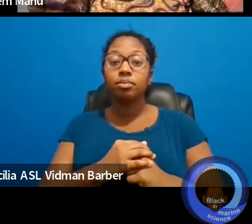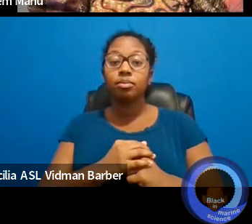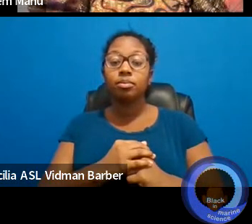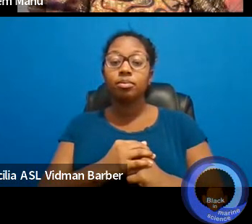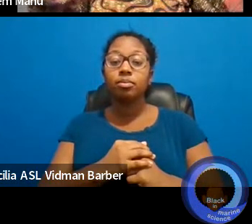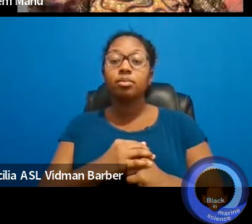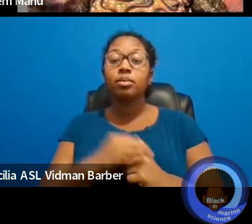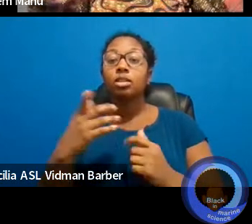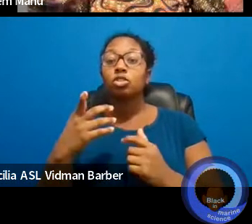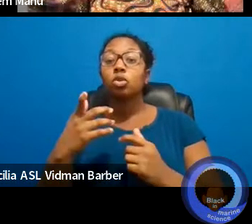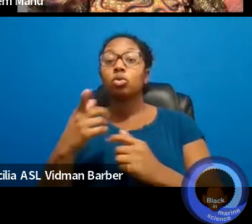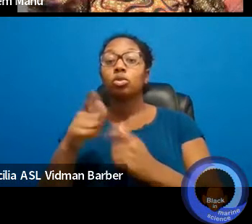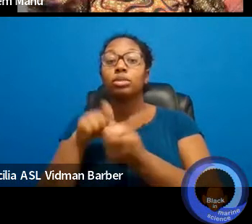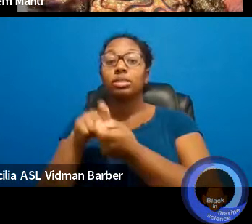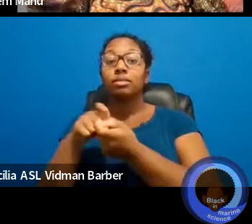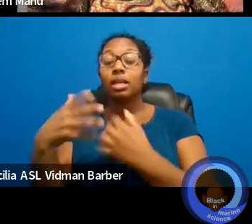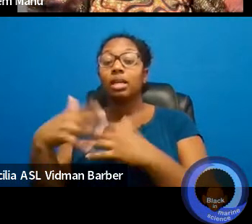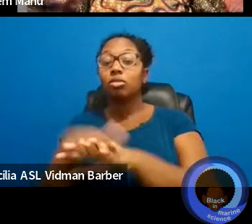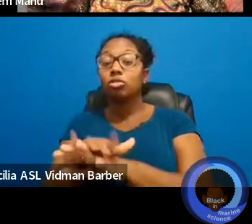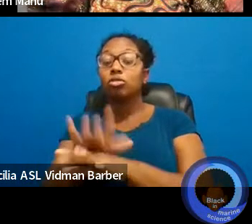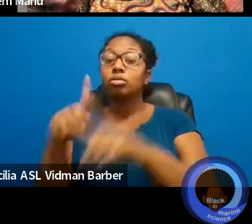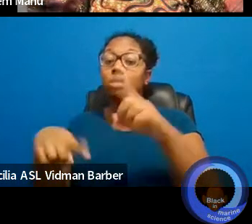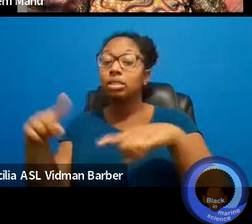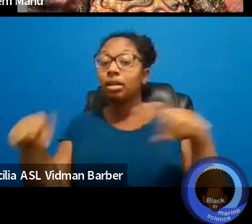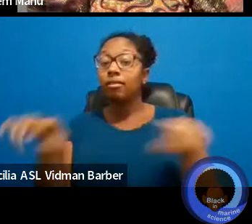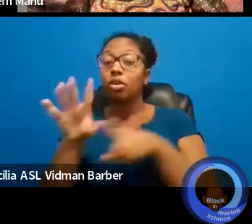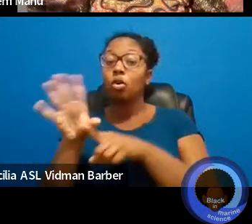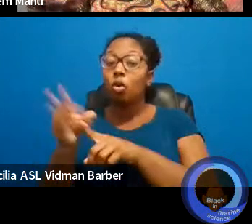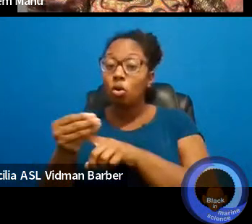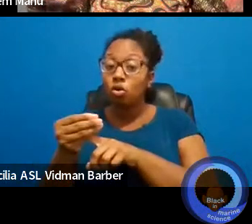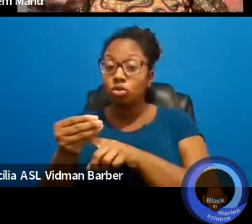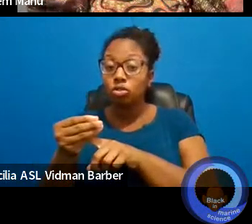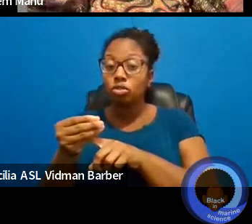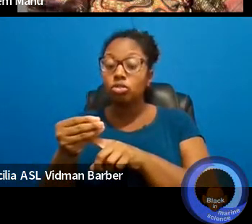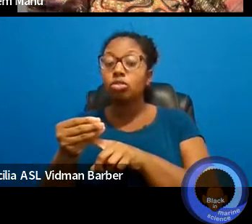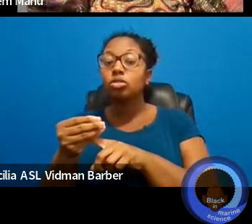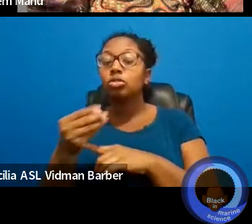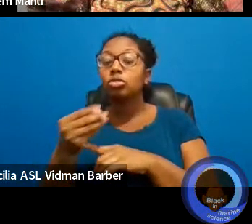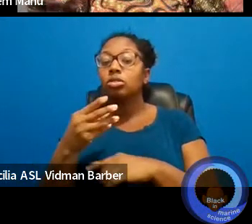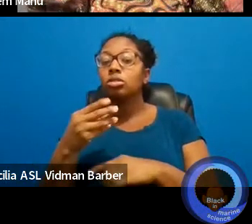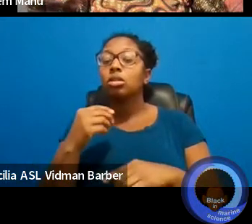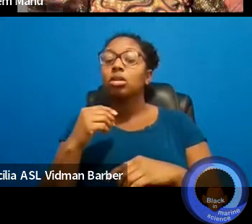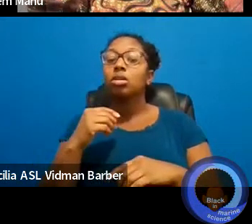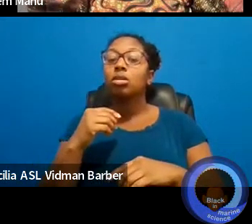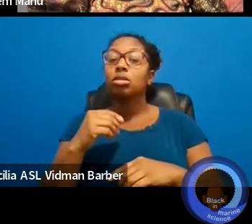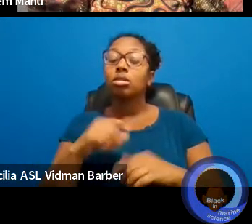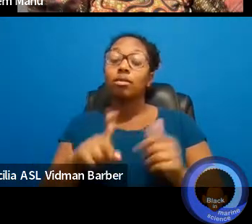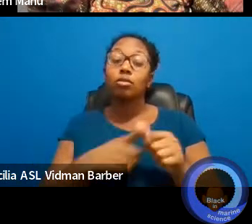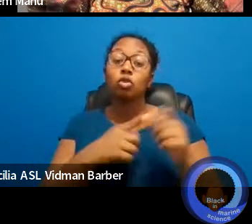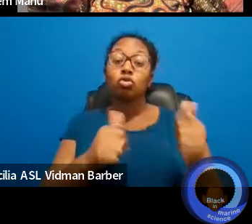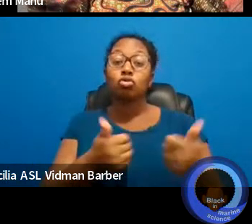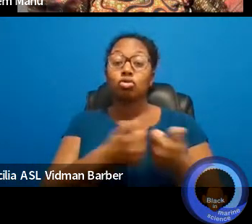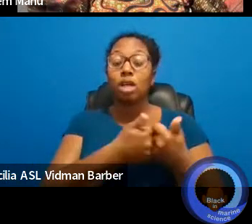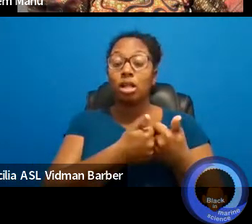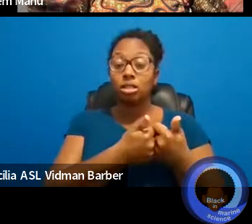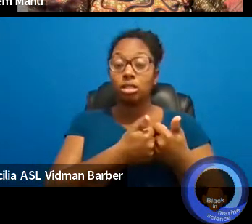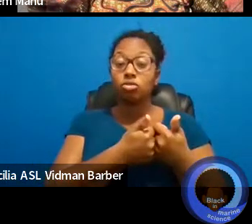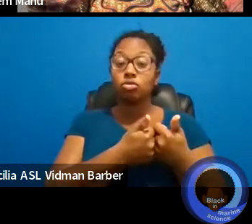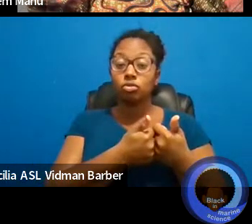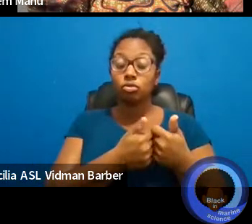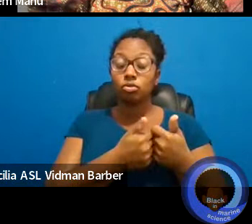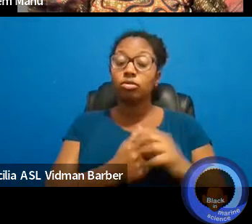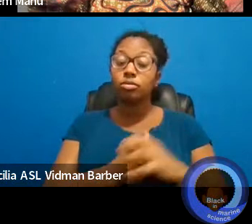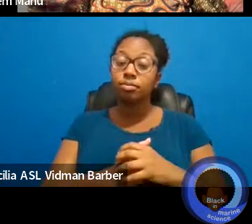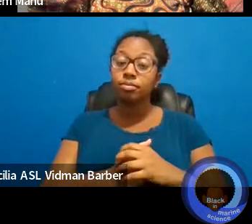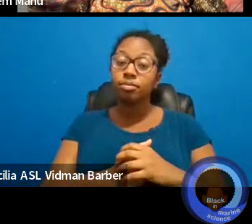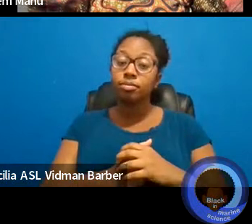cultures and communicating the way that communicate is the first challenge you would encounter.